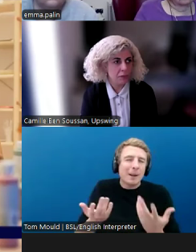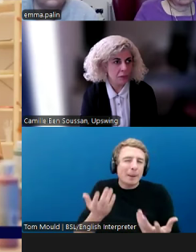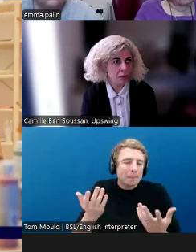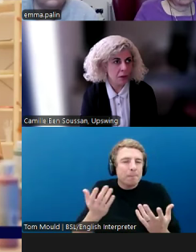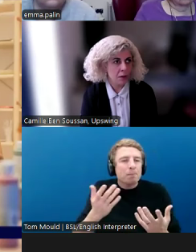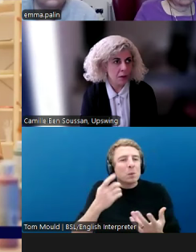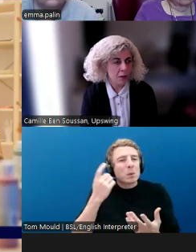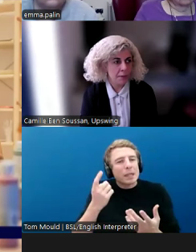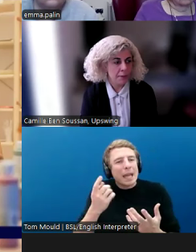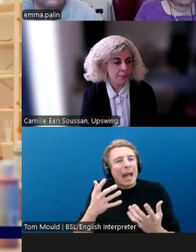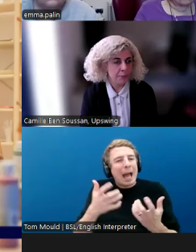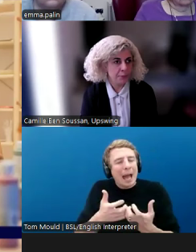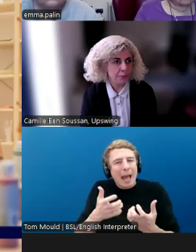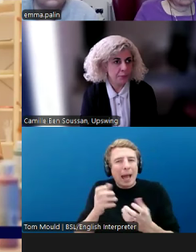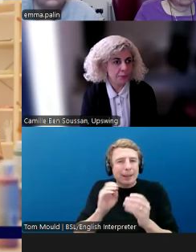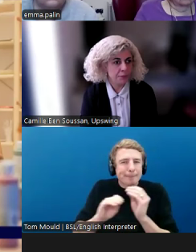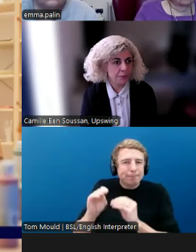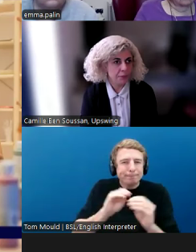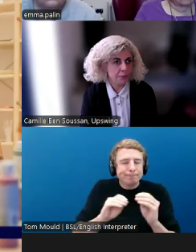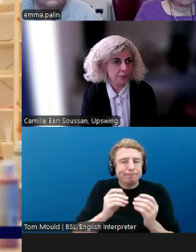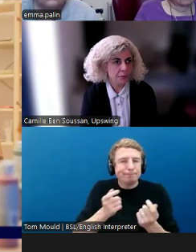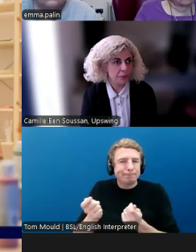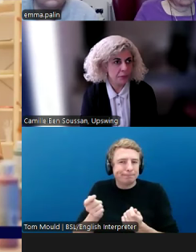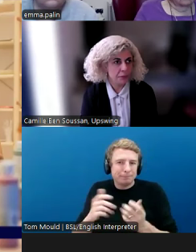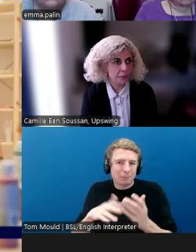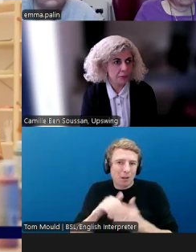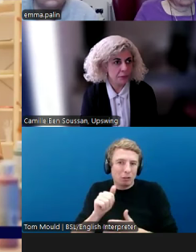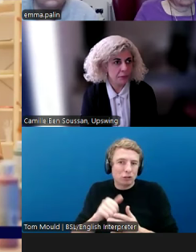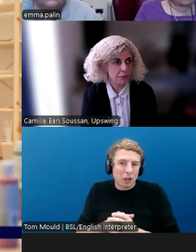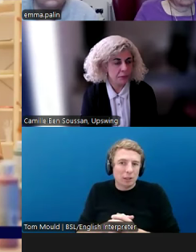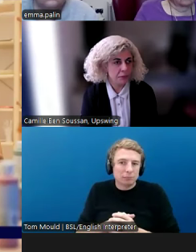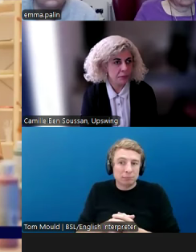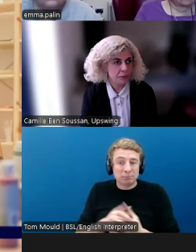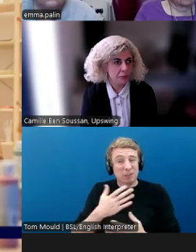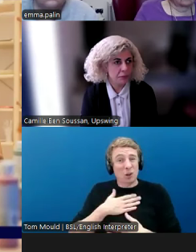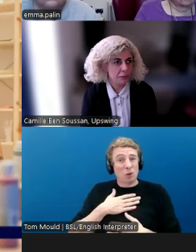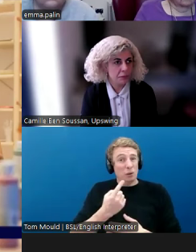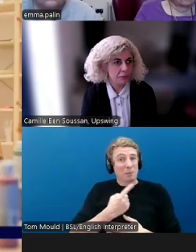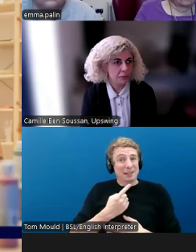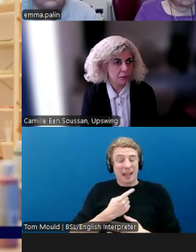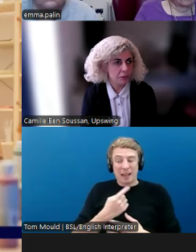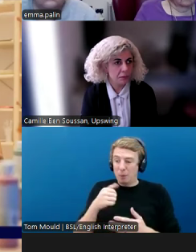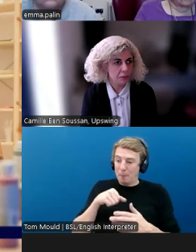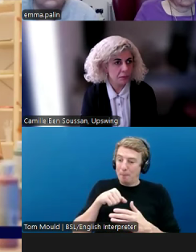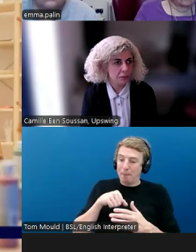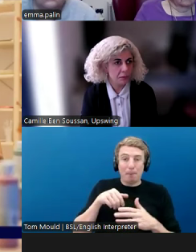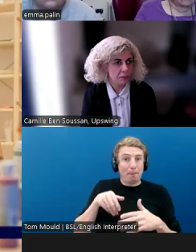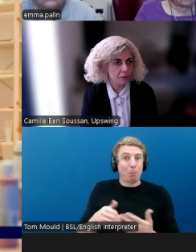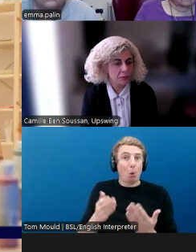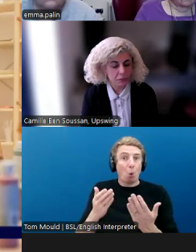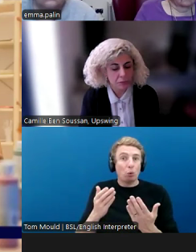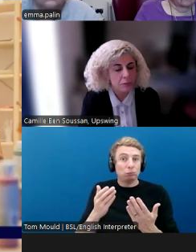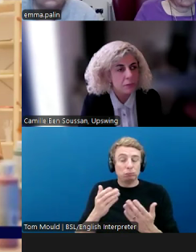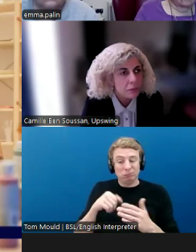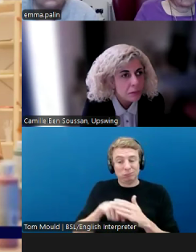community that we support. I'm an English-born white female. And for a period of my career, I was working